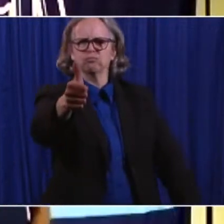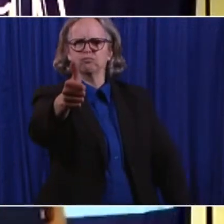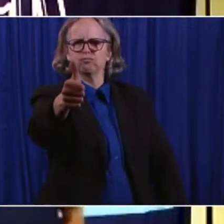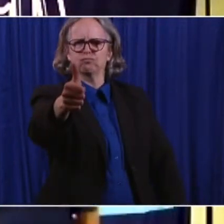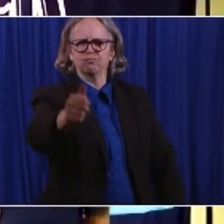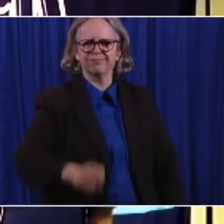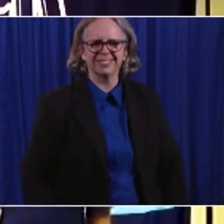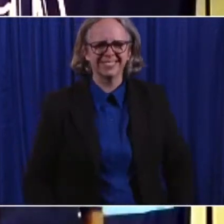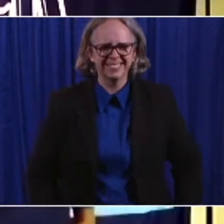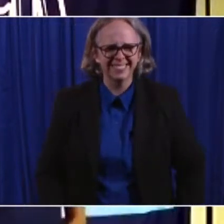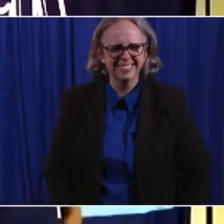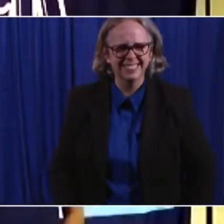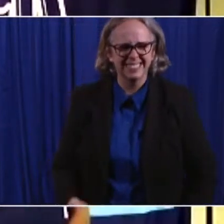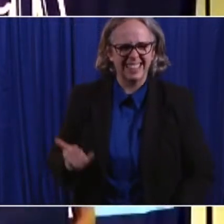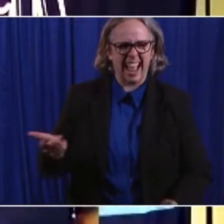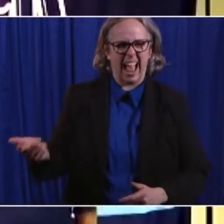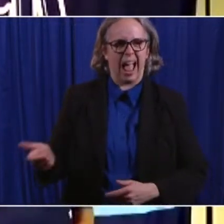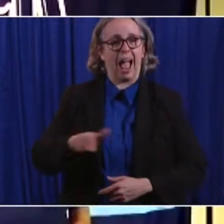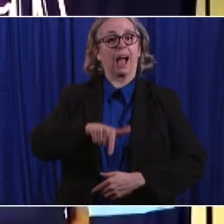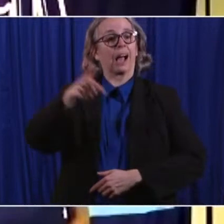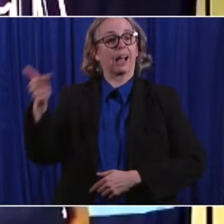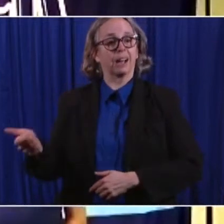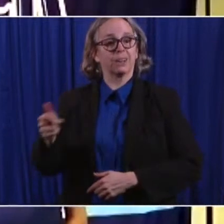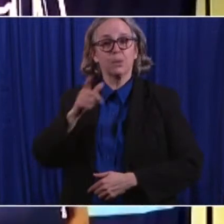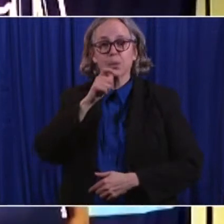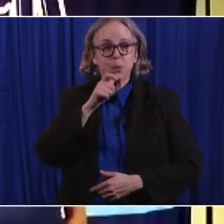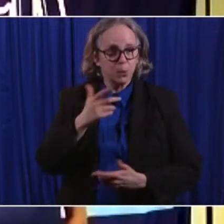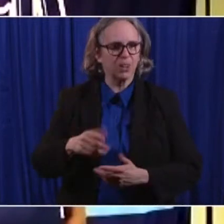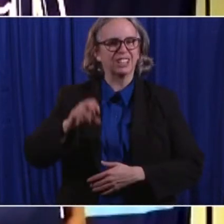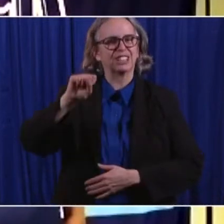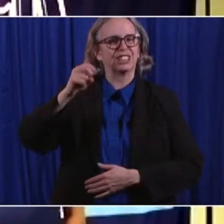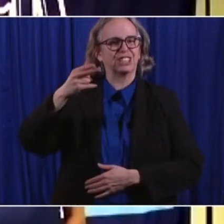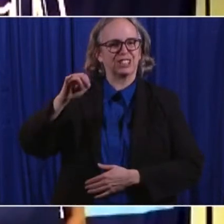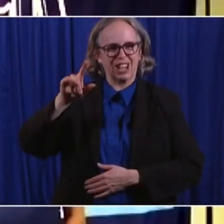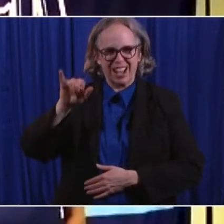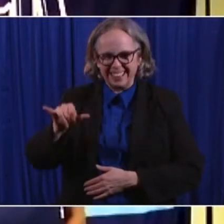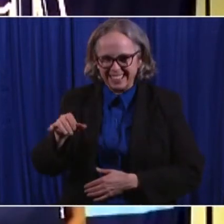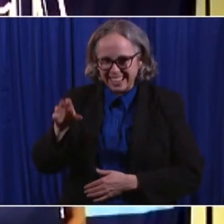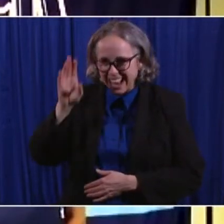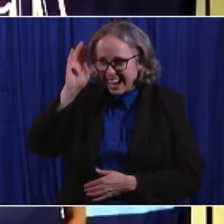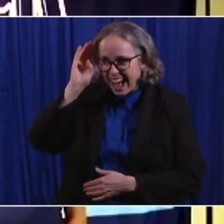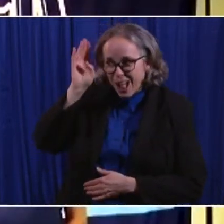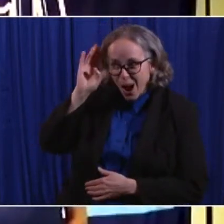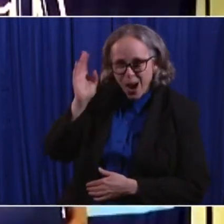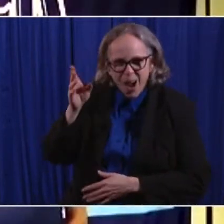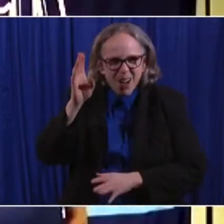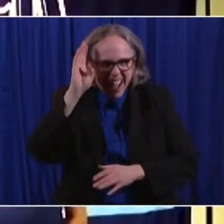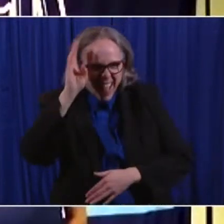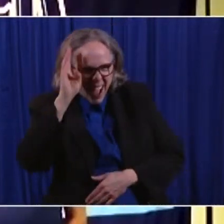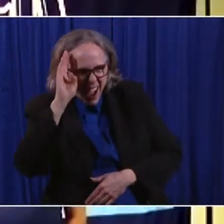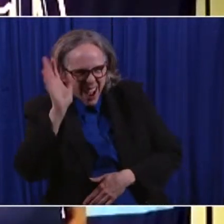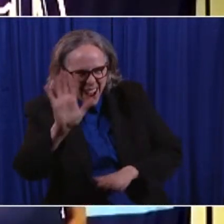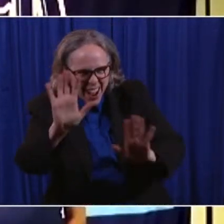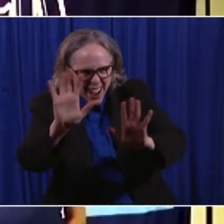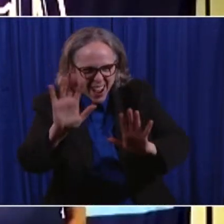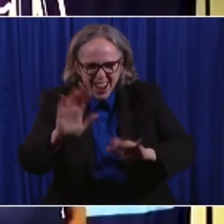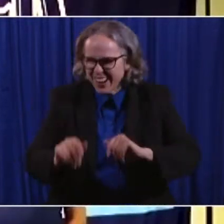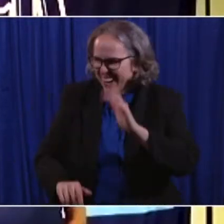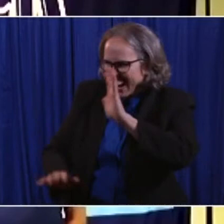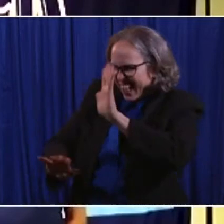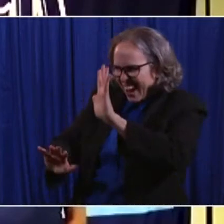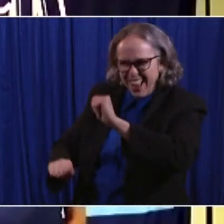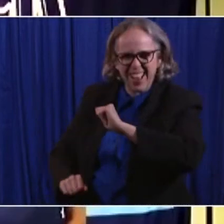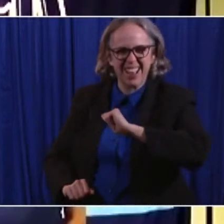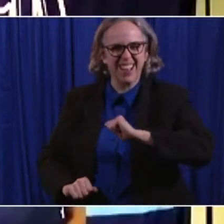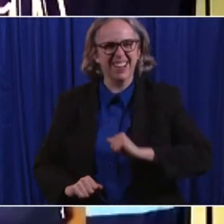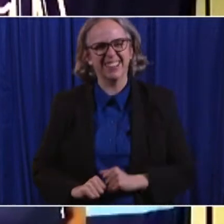we have Shirley Fry. Hi, Shirley. Say hi to the governor. Hello, Governor. Hello. He laughed this morning when he heard